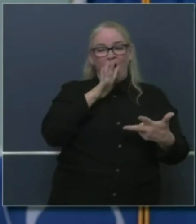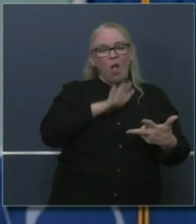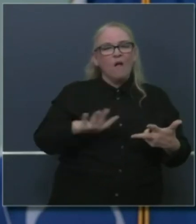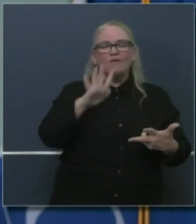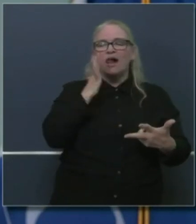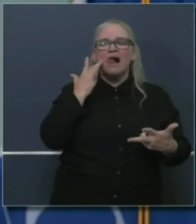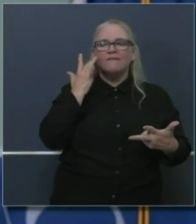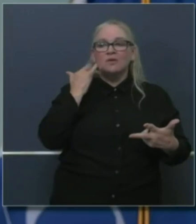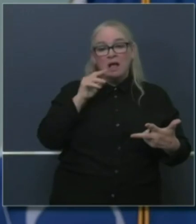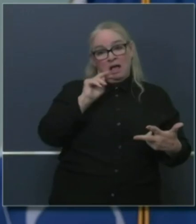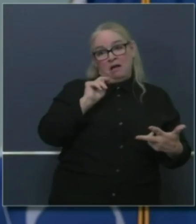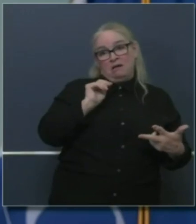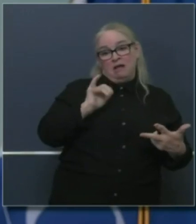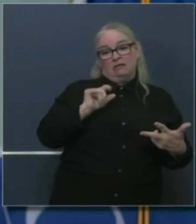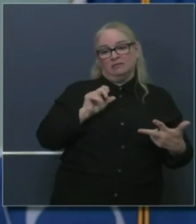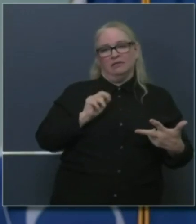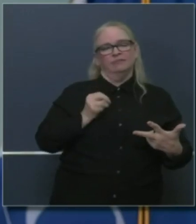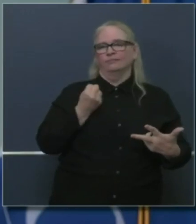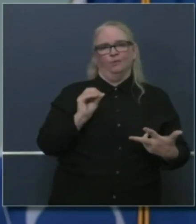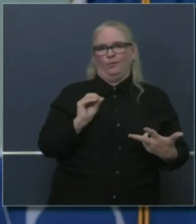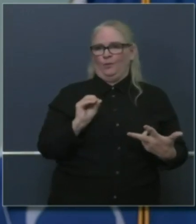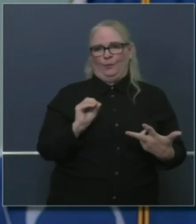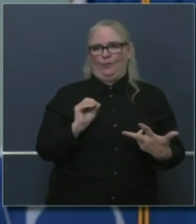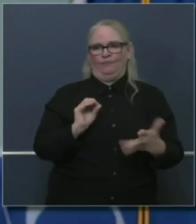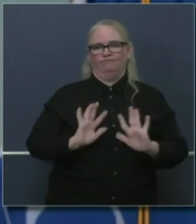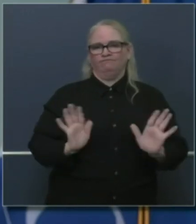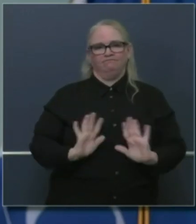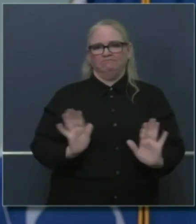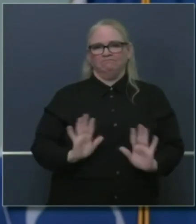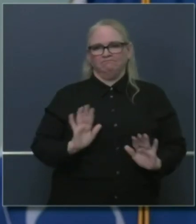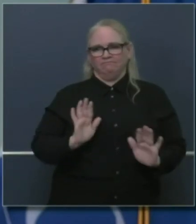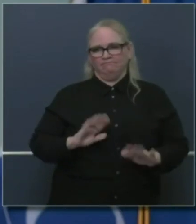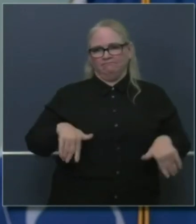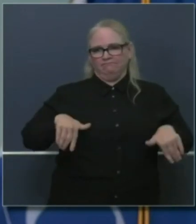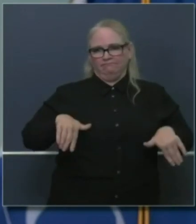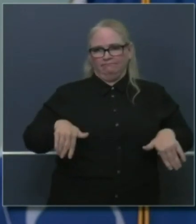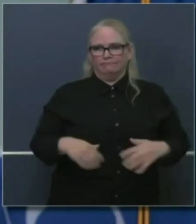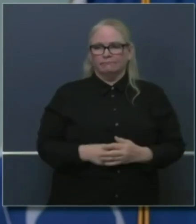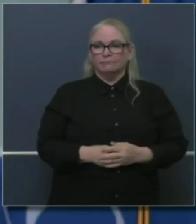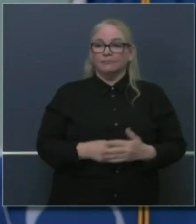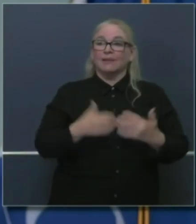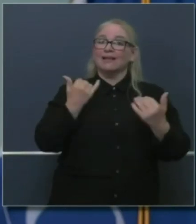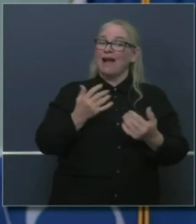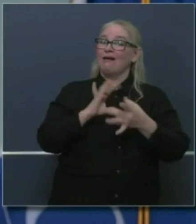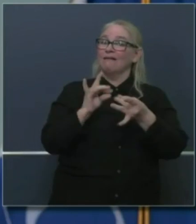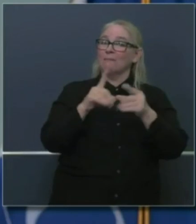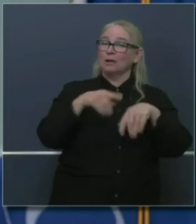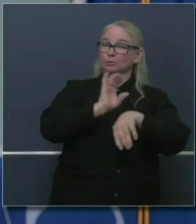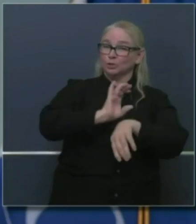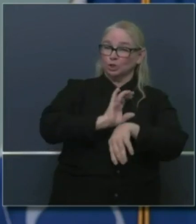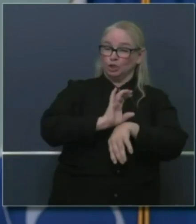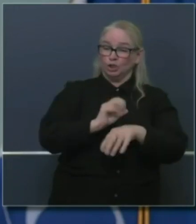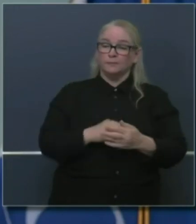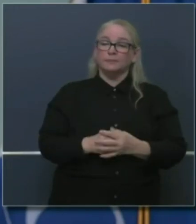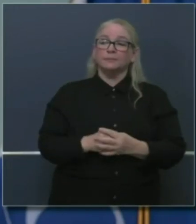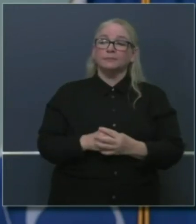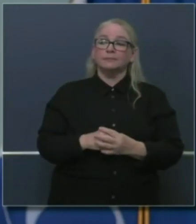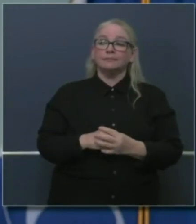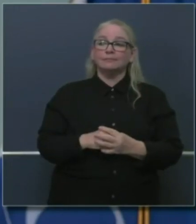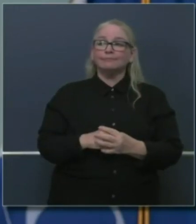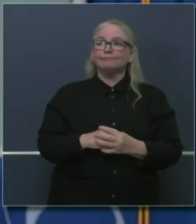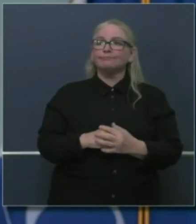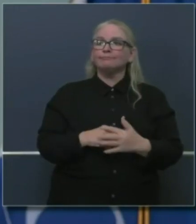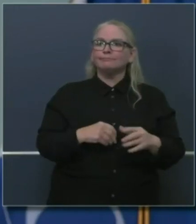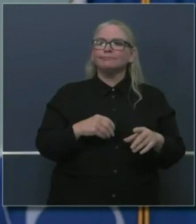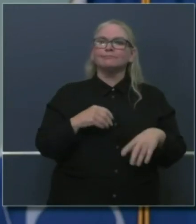flags in that space. As it relates to churches, you may know this, may have written about this, and if you have, thank you, and if you haven't, I would encourage you to take